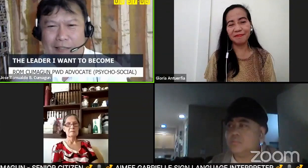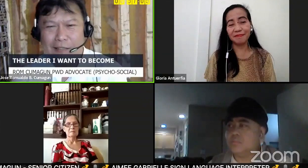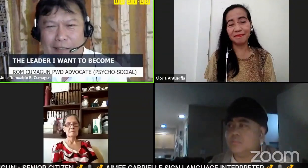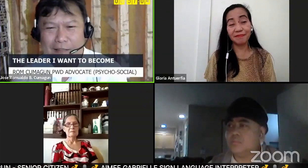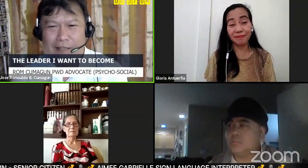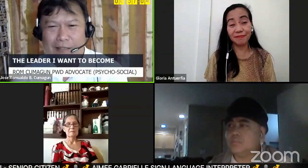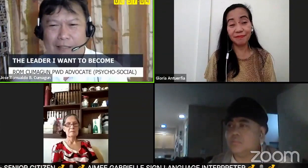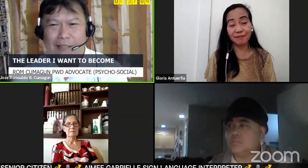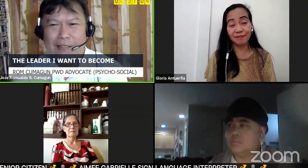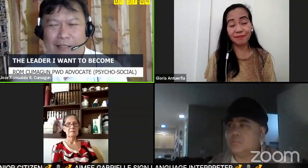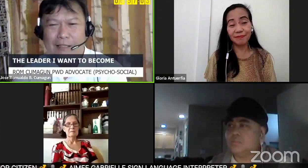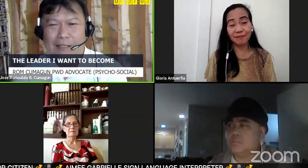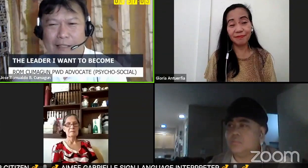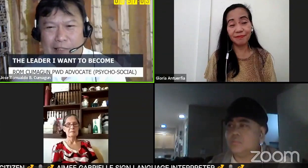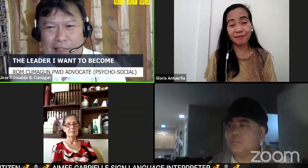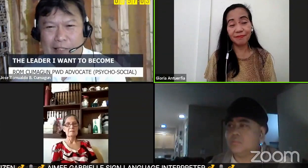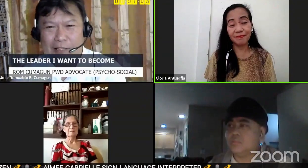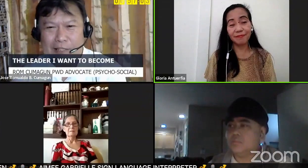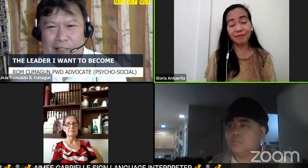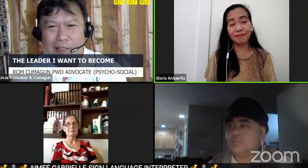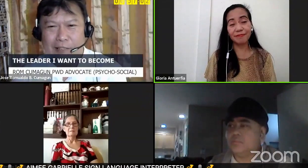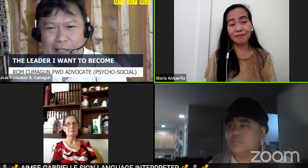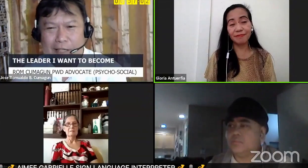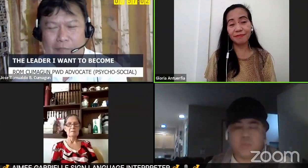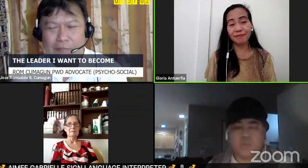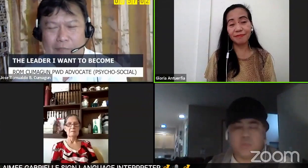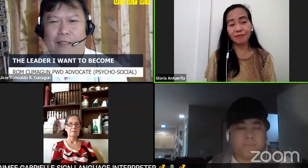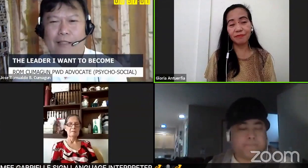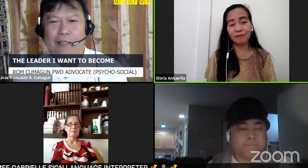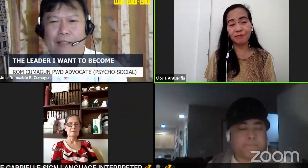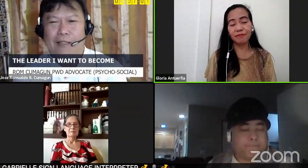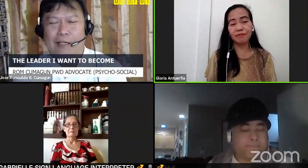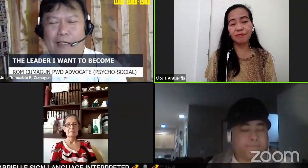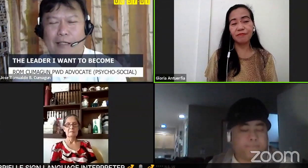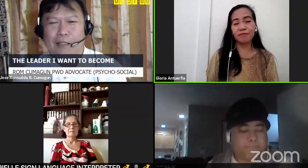she said that this is the time